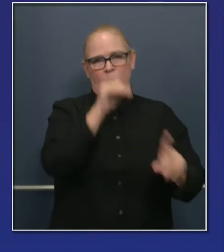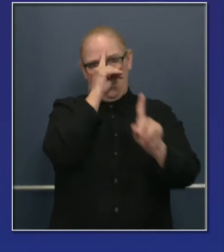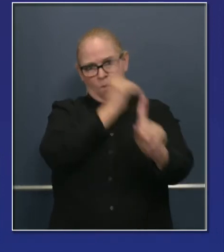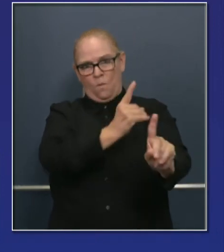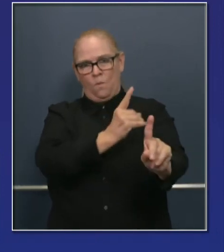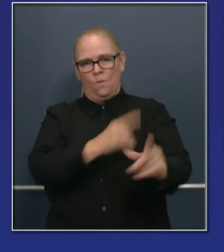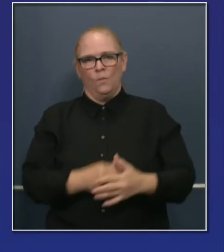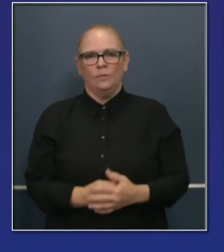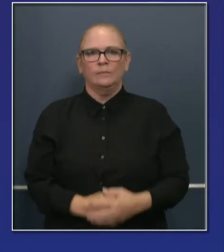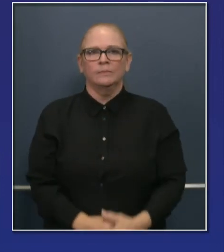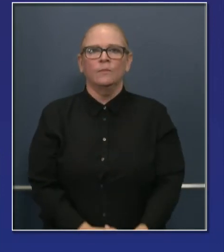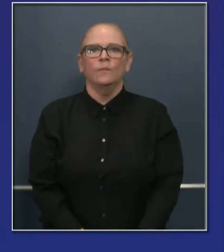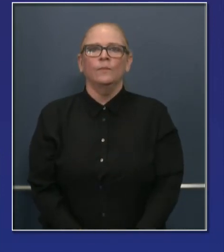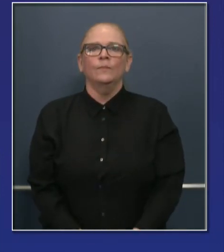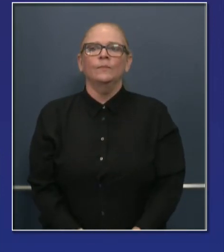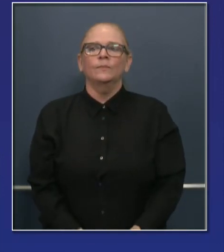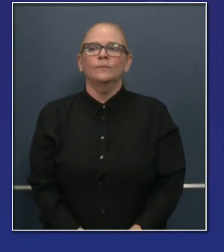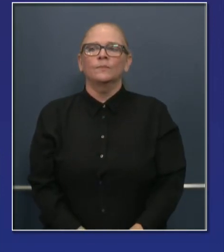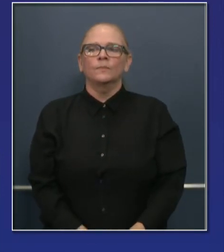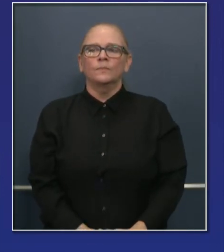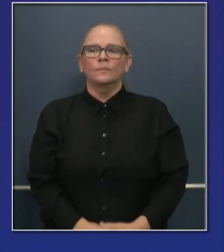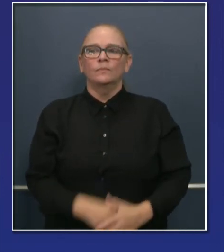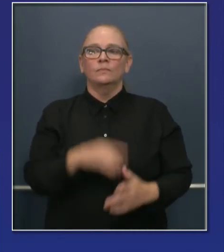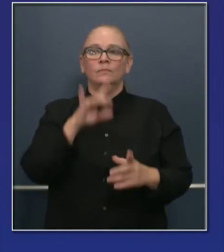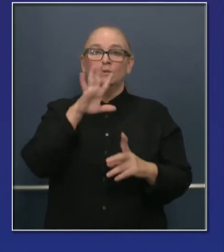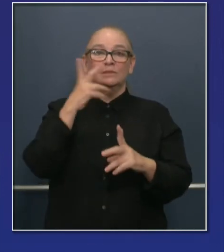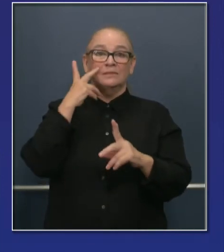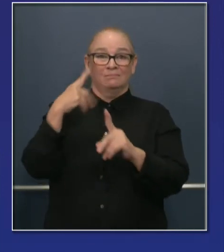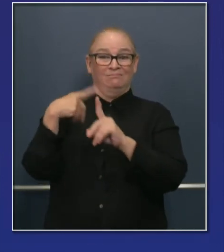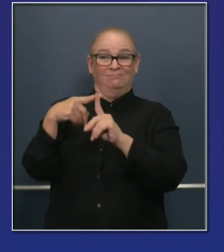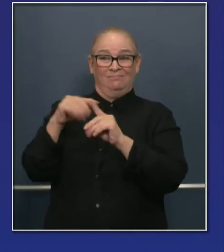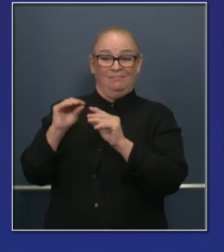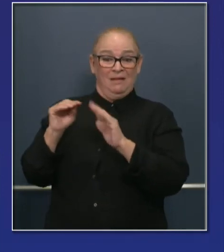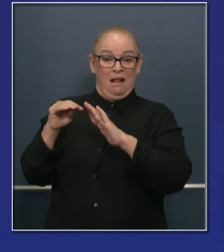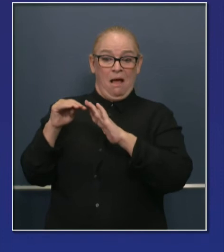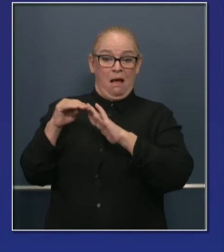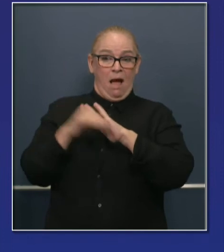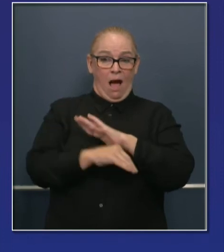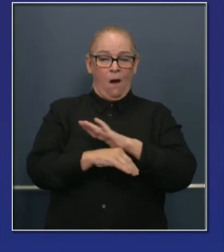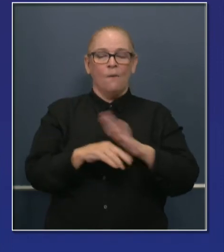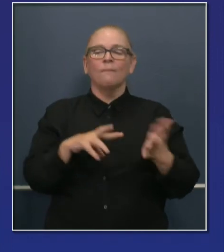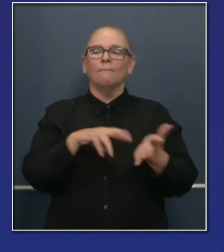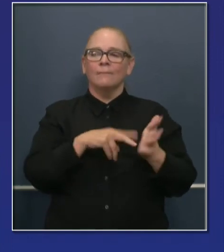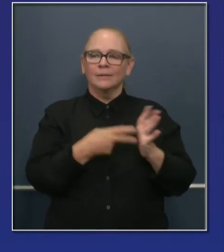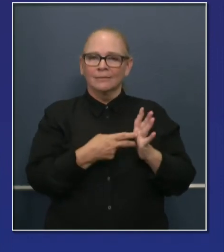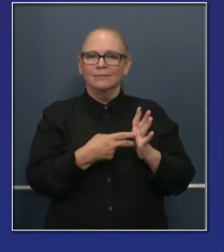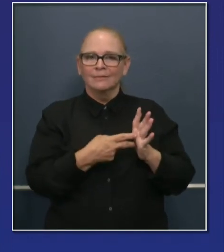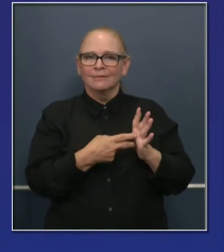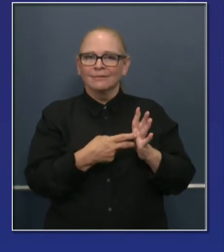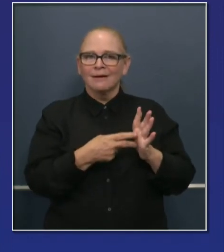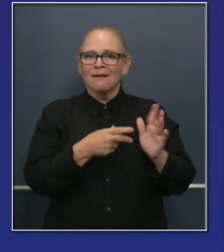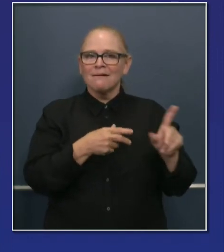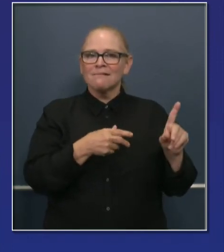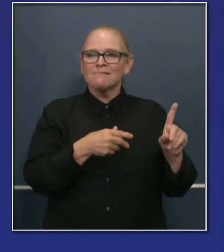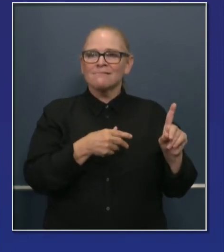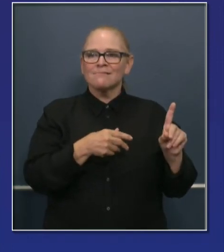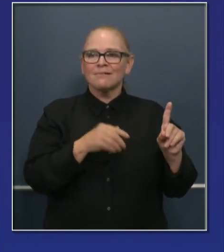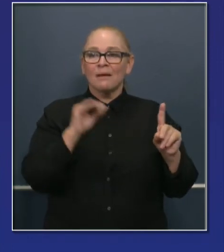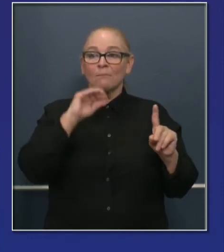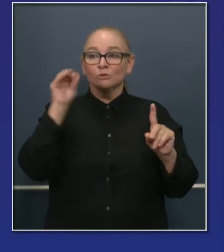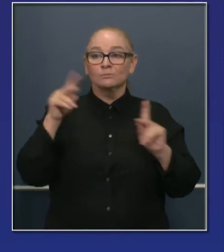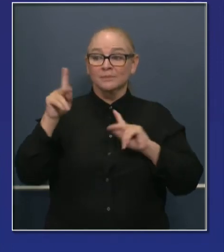we see positivity rate begin to trend down, increased number of people being tested, percentage of people being